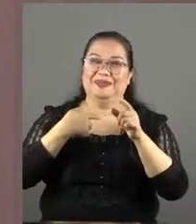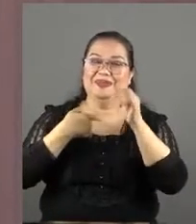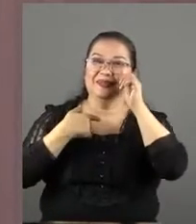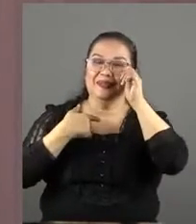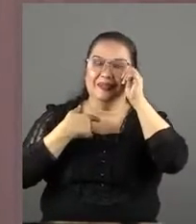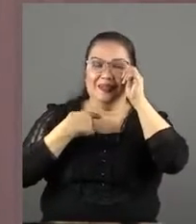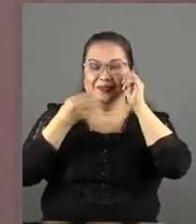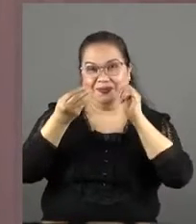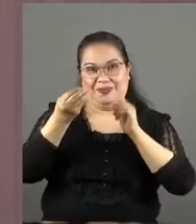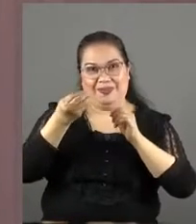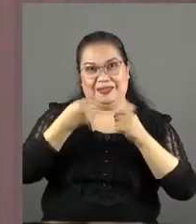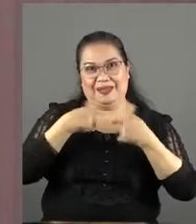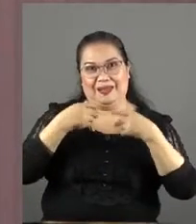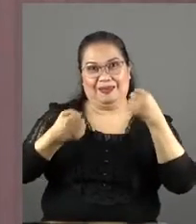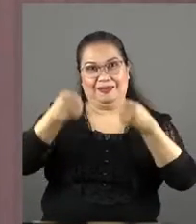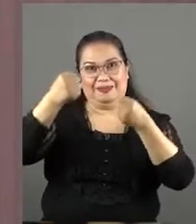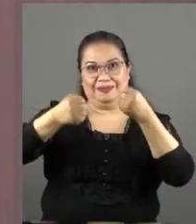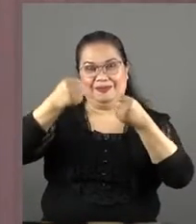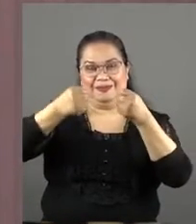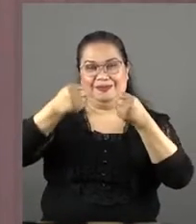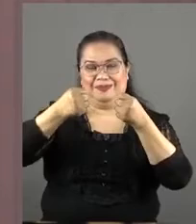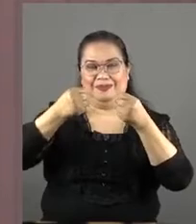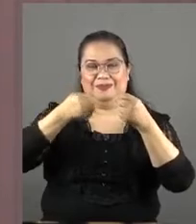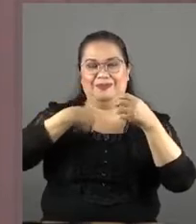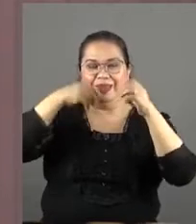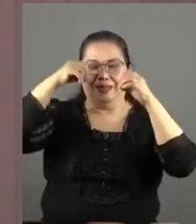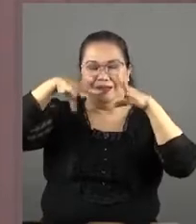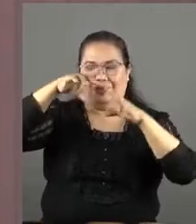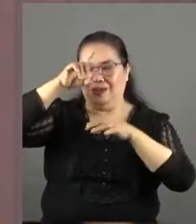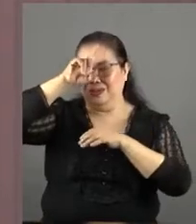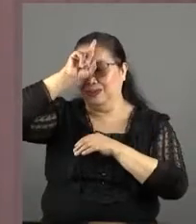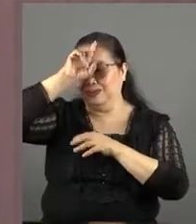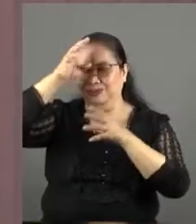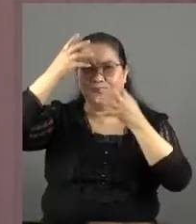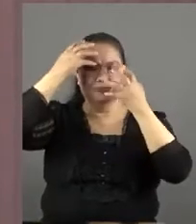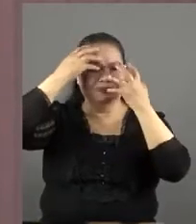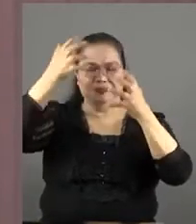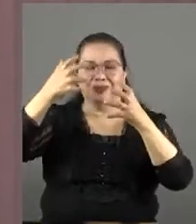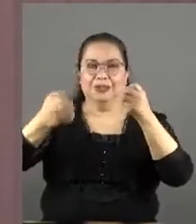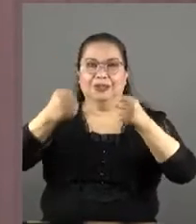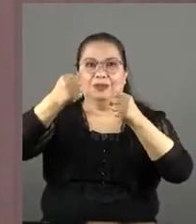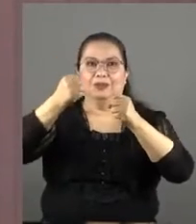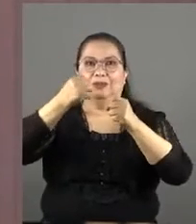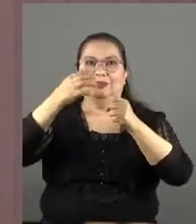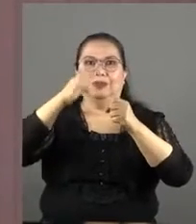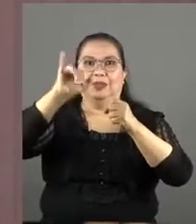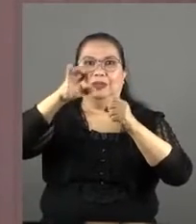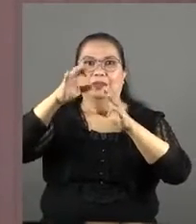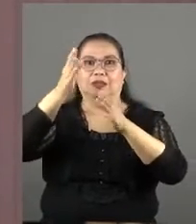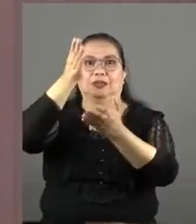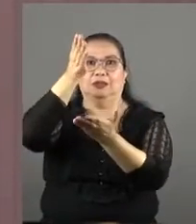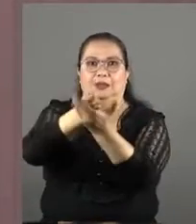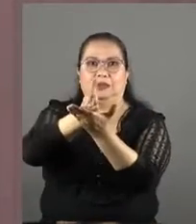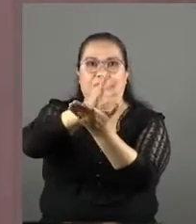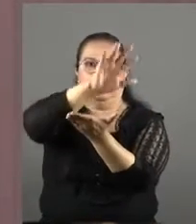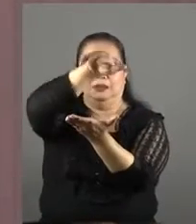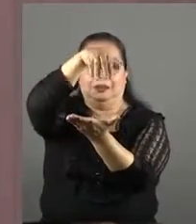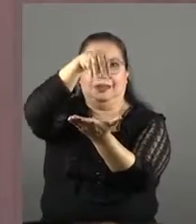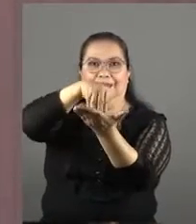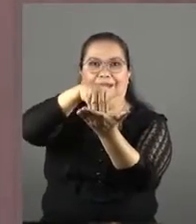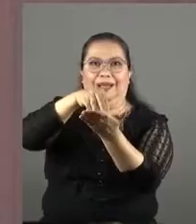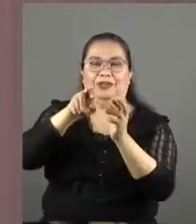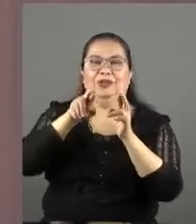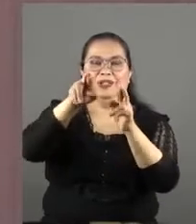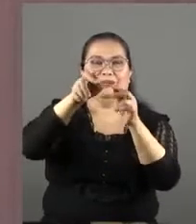few times I drive, I sometimes really lose my temper. You know, somebody, a Jeep will stop in the middle of the road